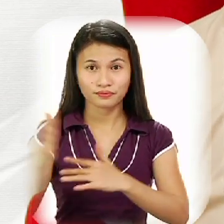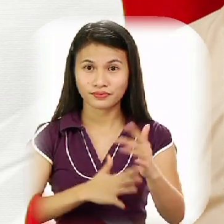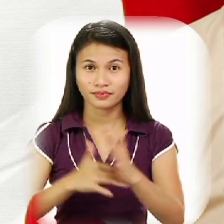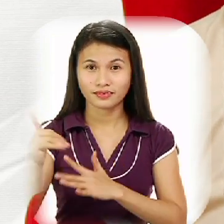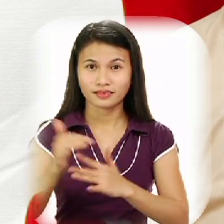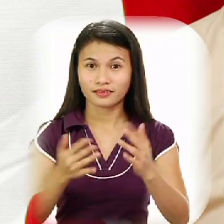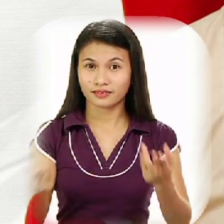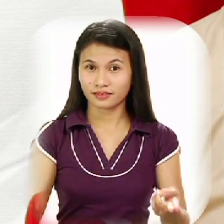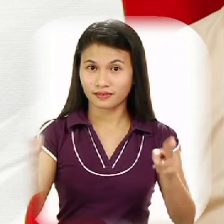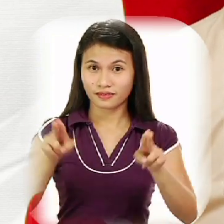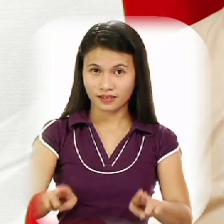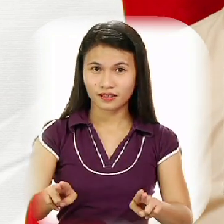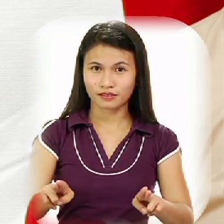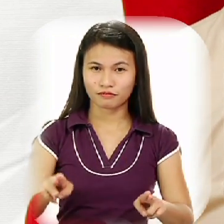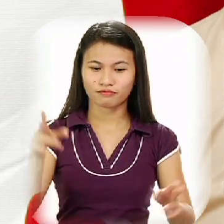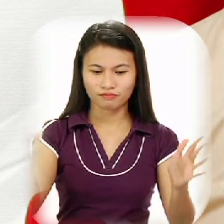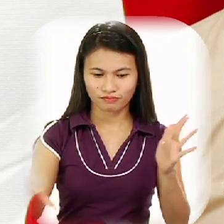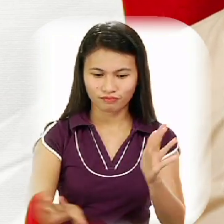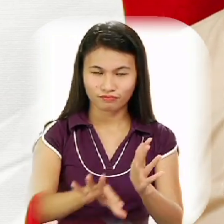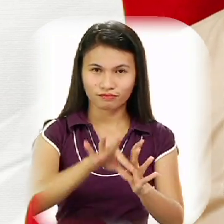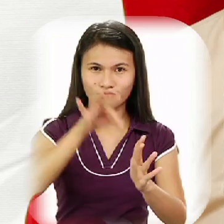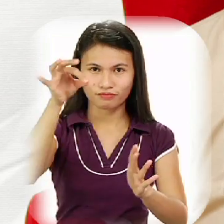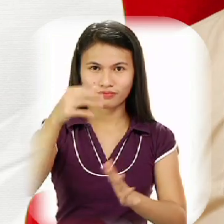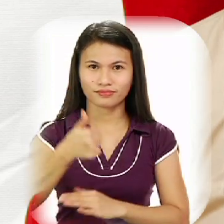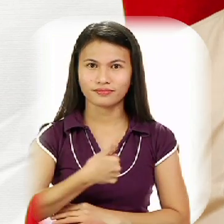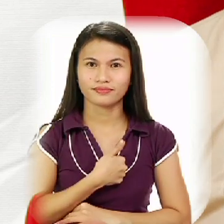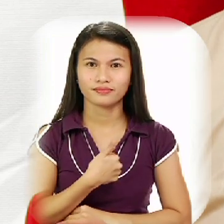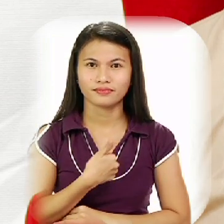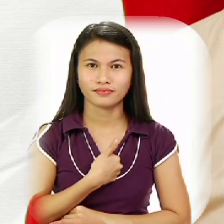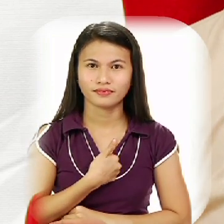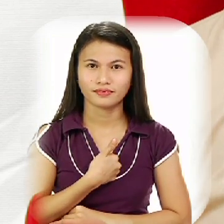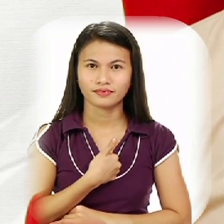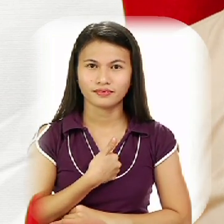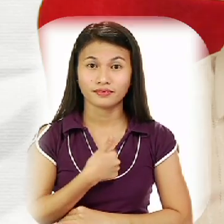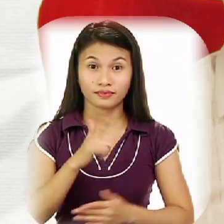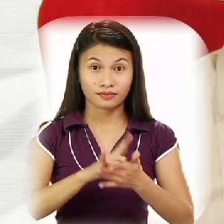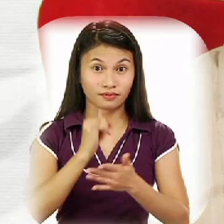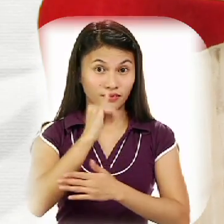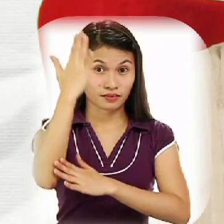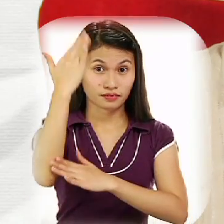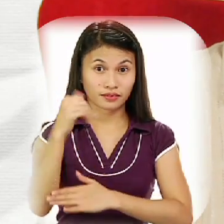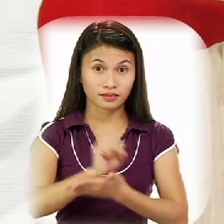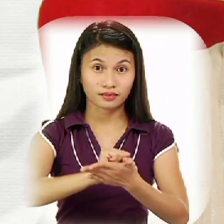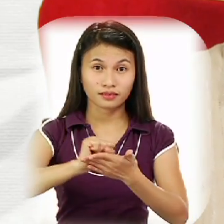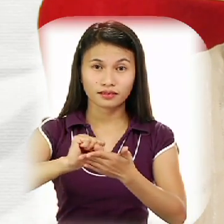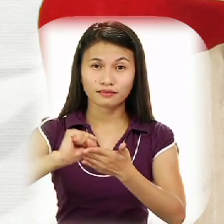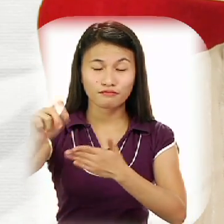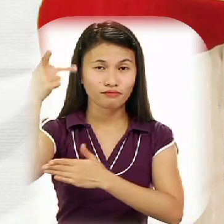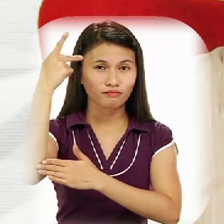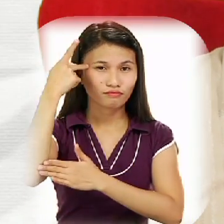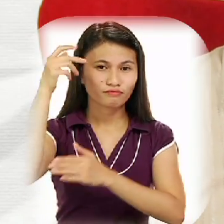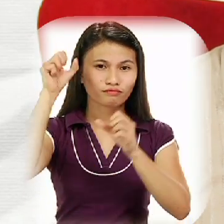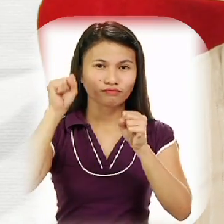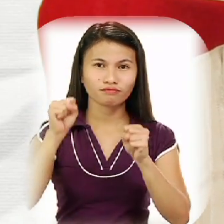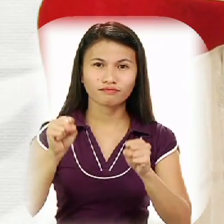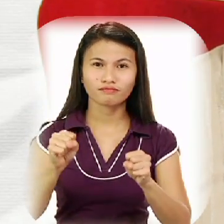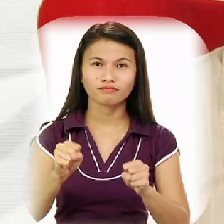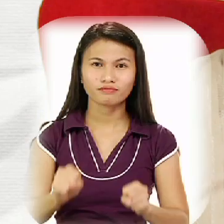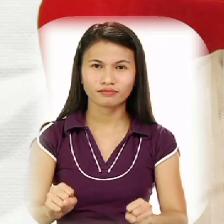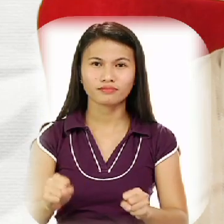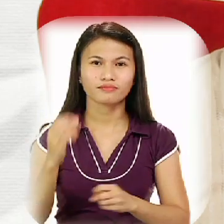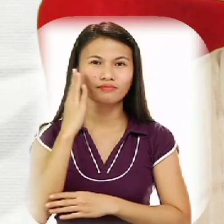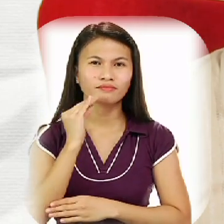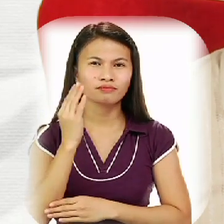in whatever situation one finds oneself. That's why St. Paul can bear